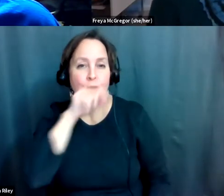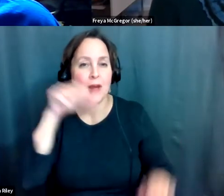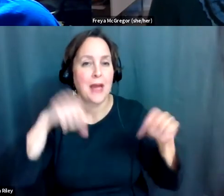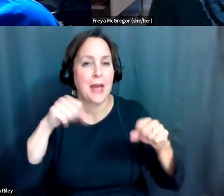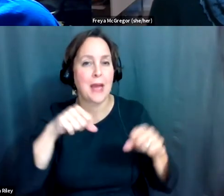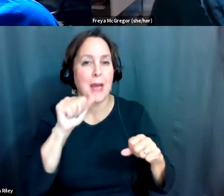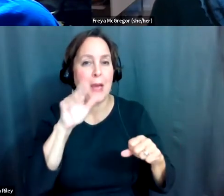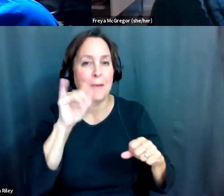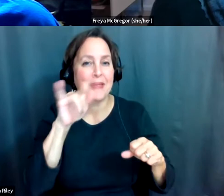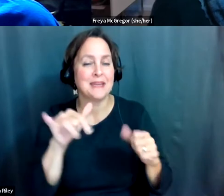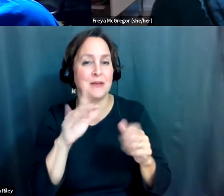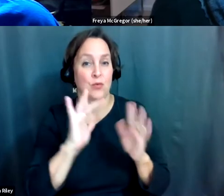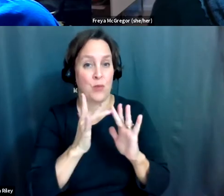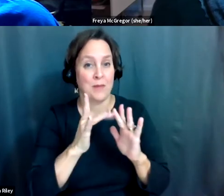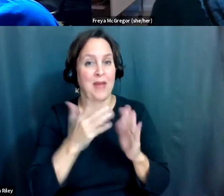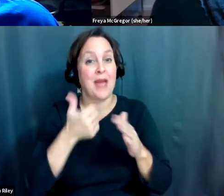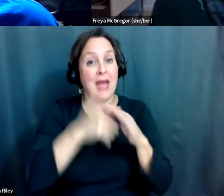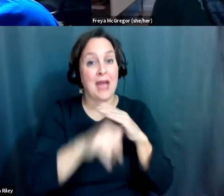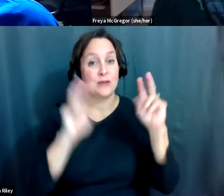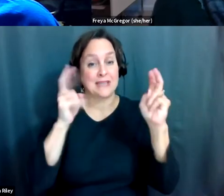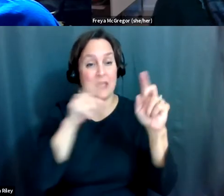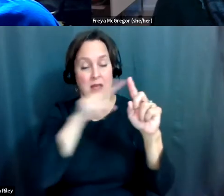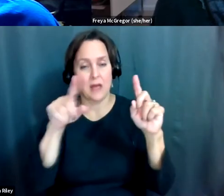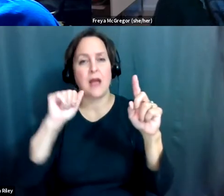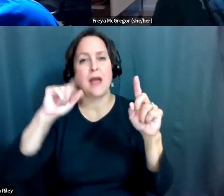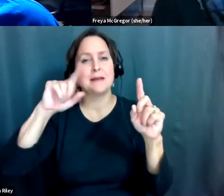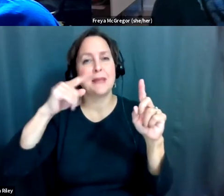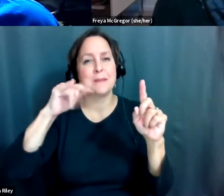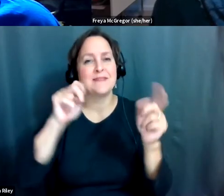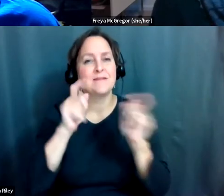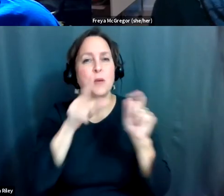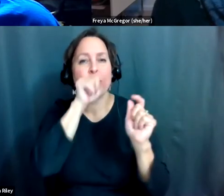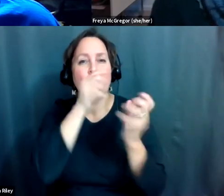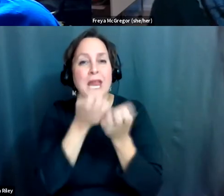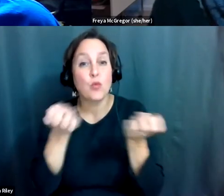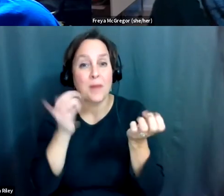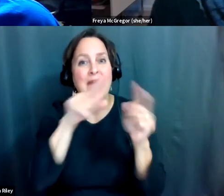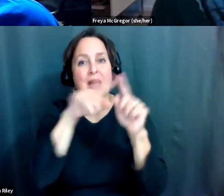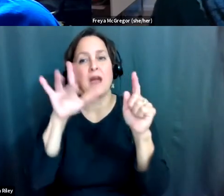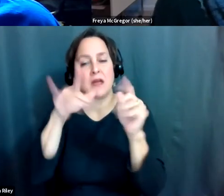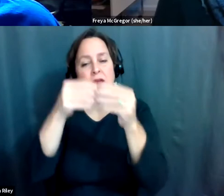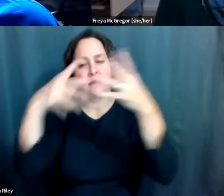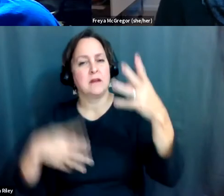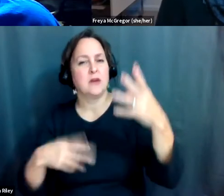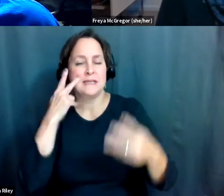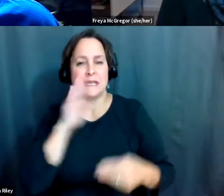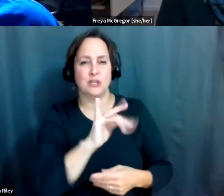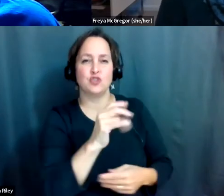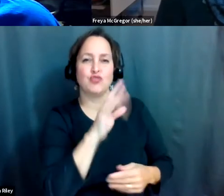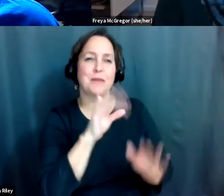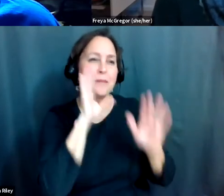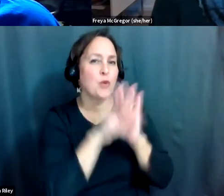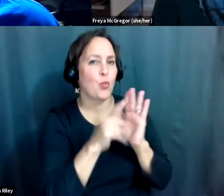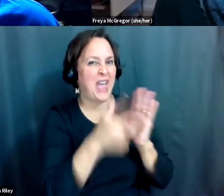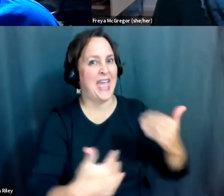birding equipment, that webpage. Um, so if you're interested in that setup or you want to like get some recommendations, check that out because